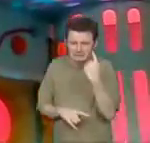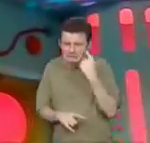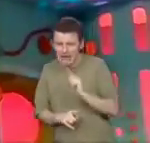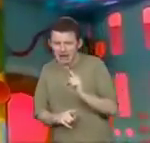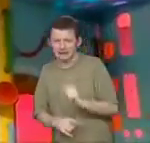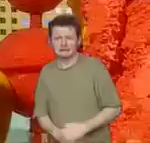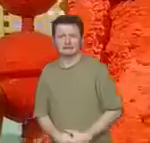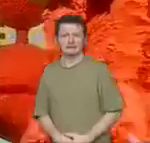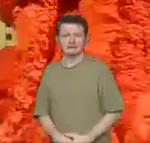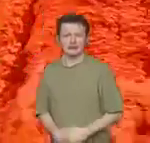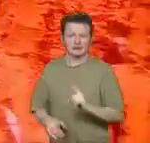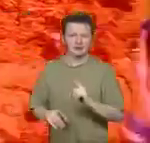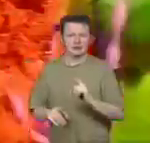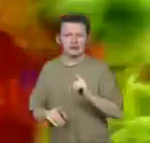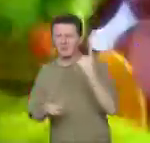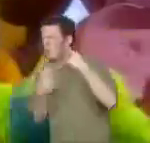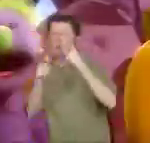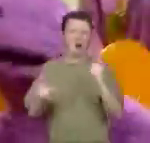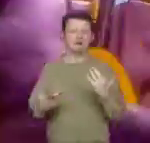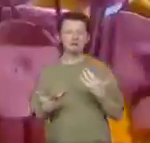What a noise!